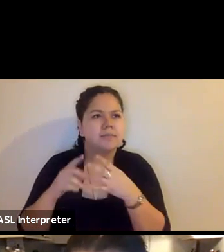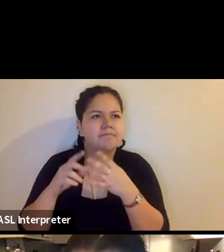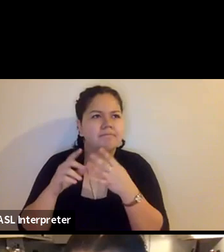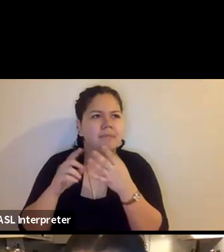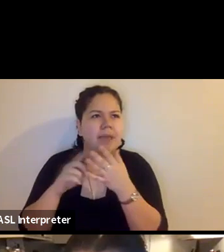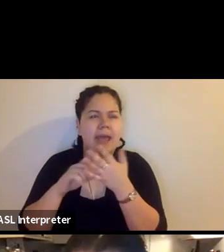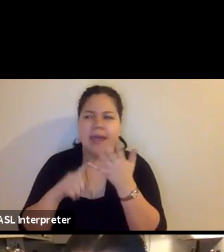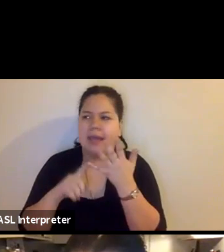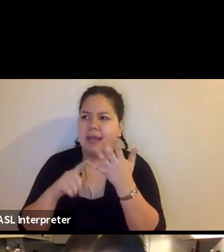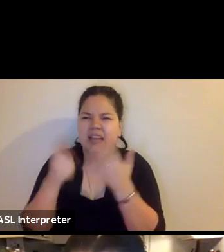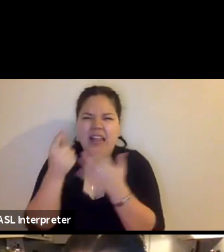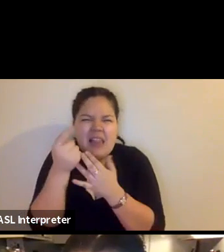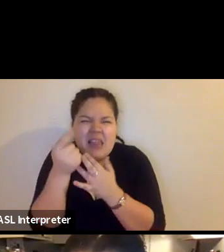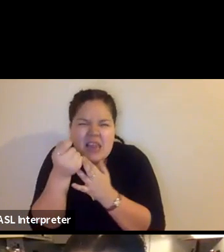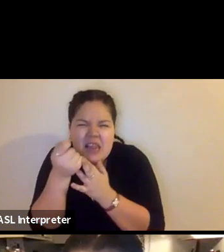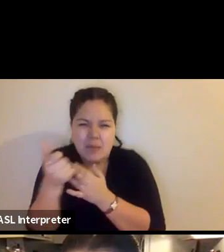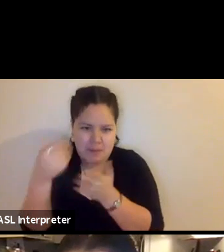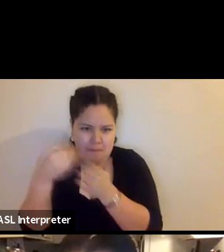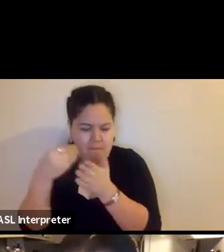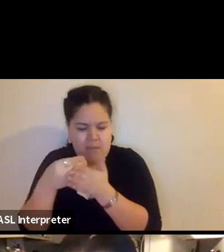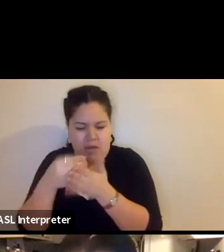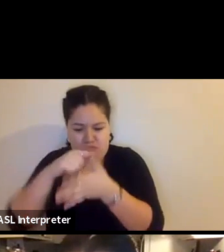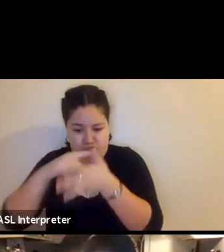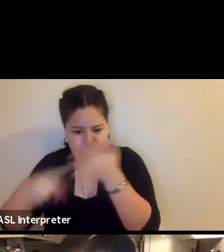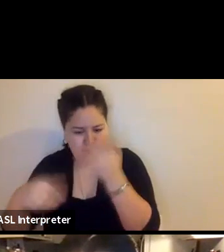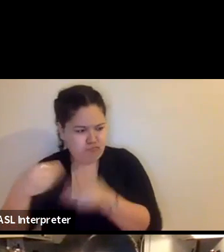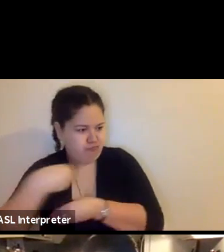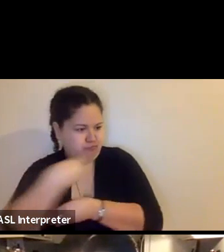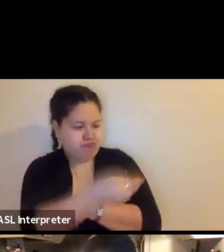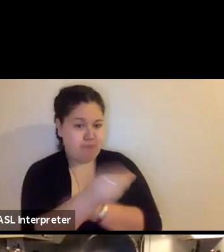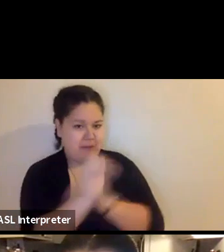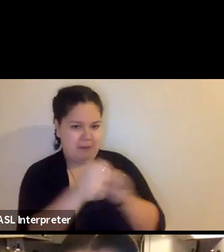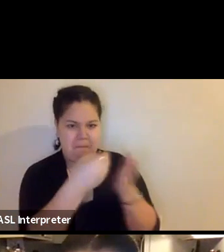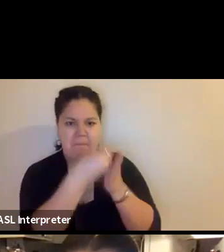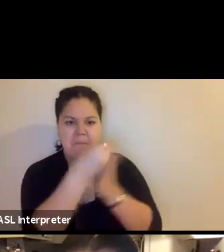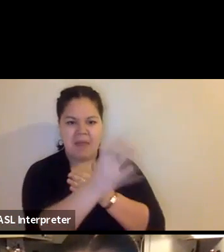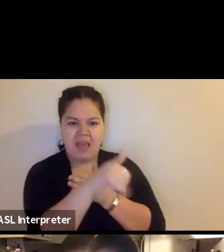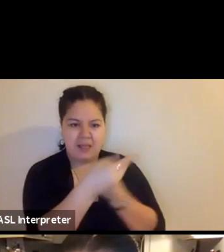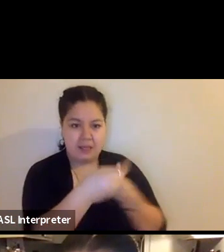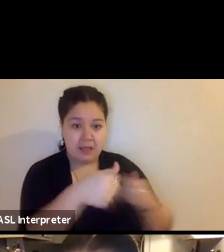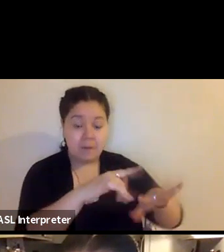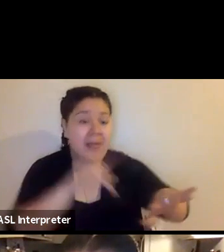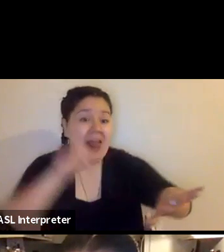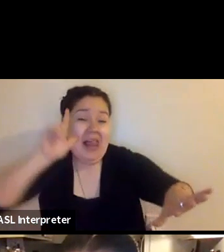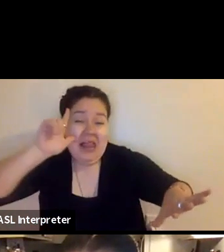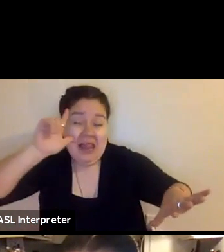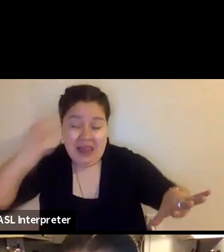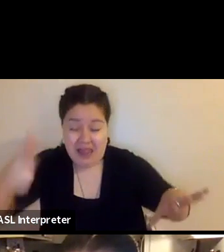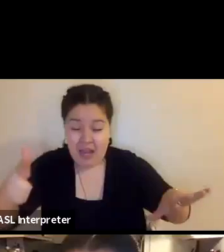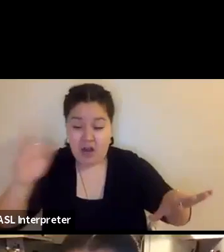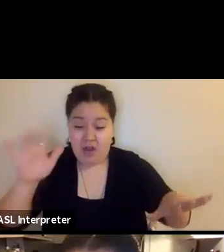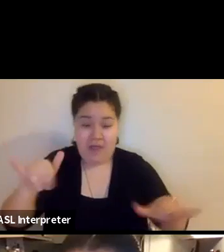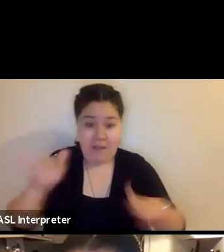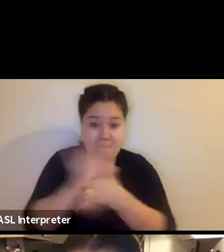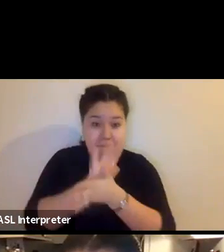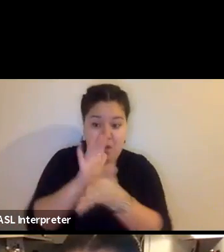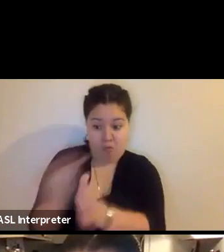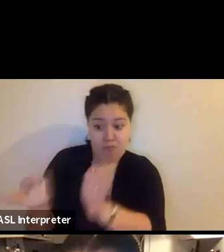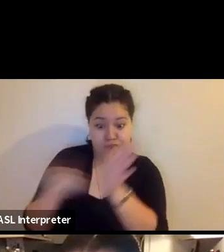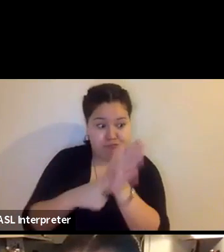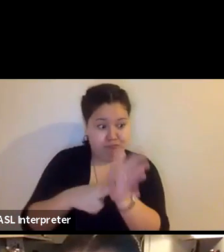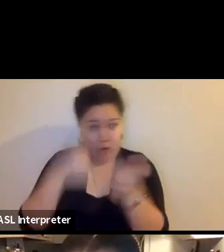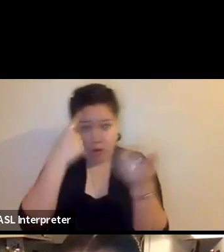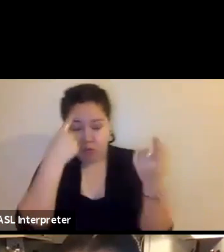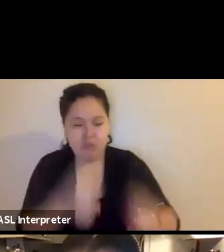and a little bit of money. When they looked at the deed a few years later, the deed was blank, and